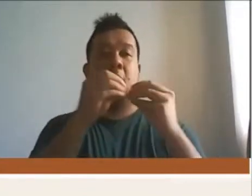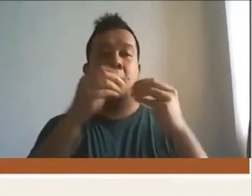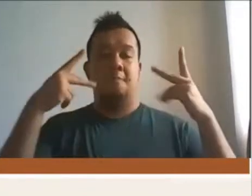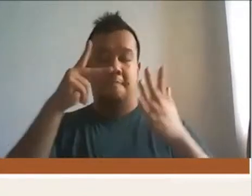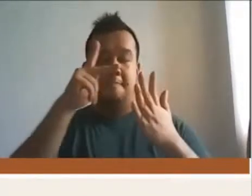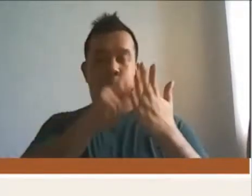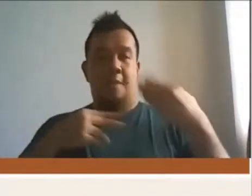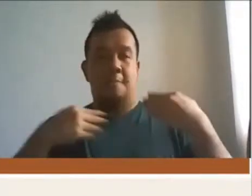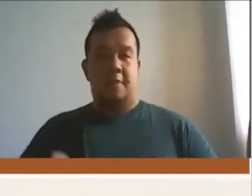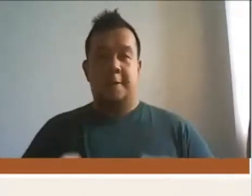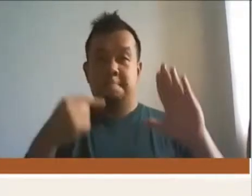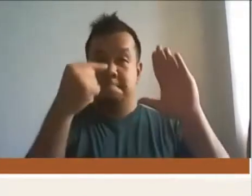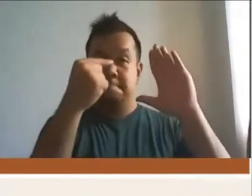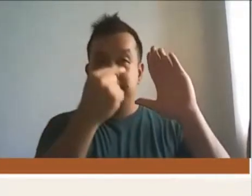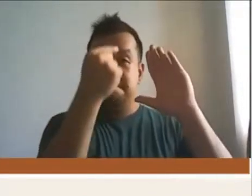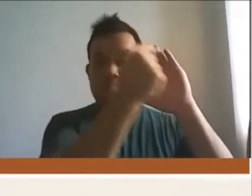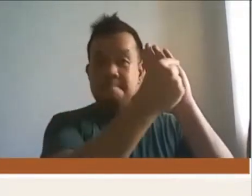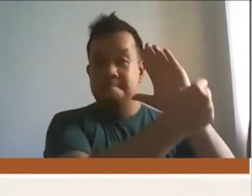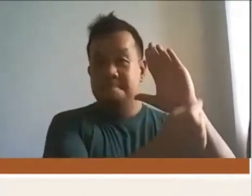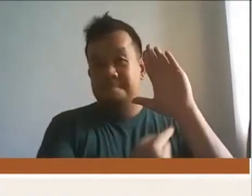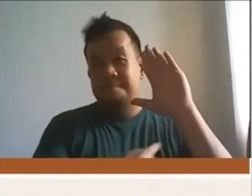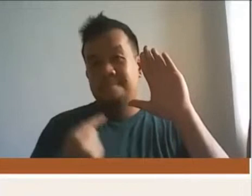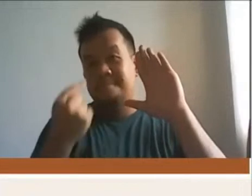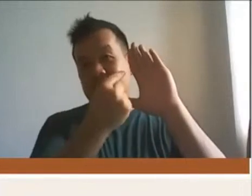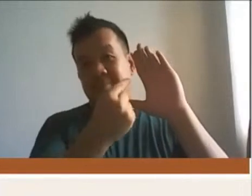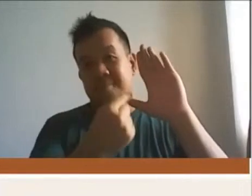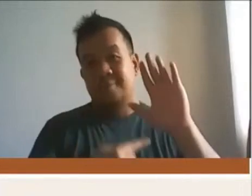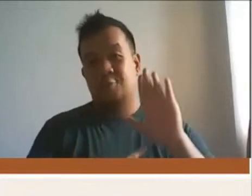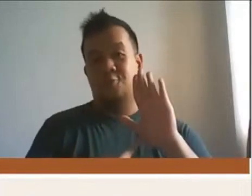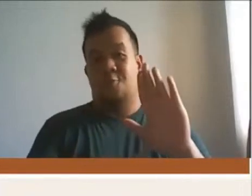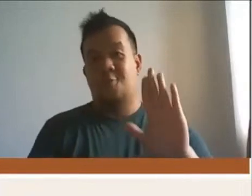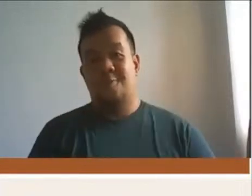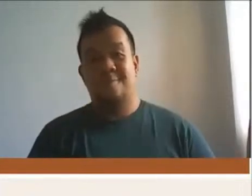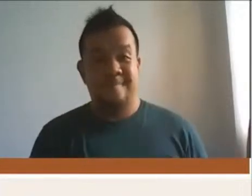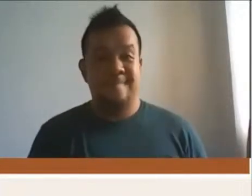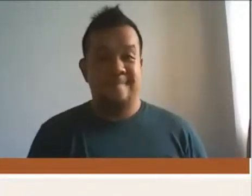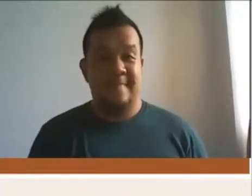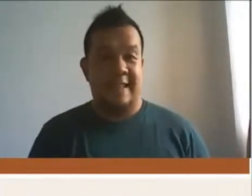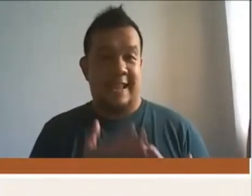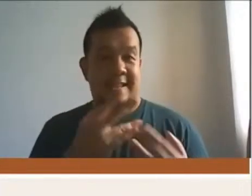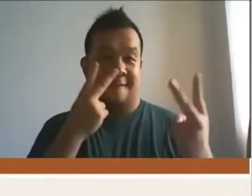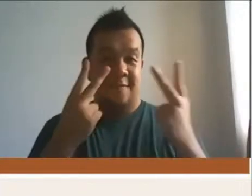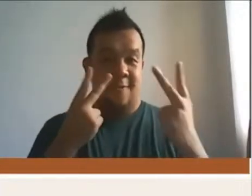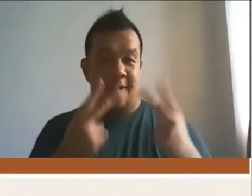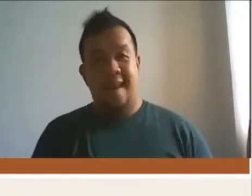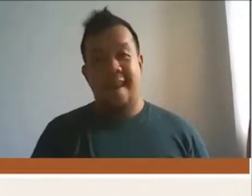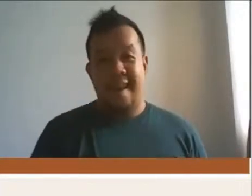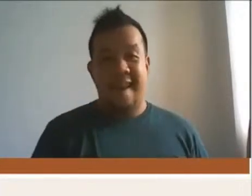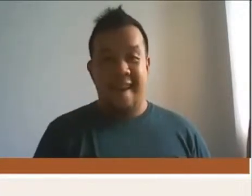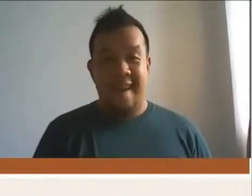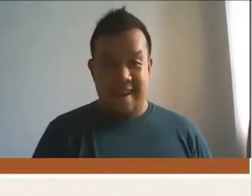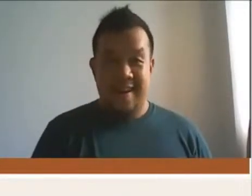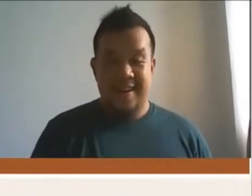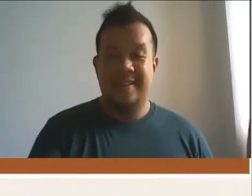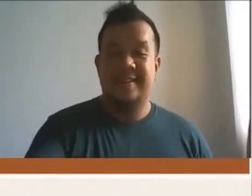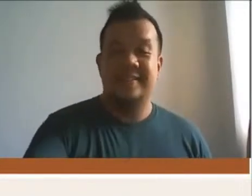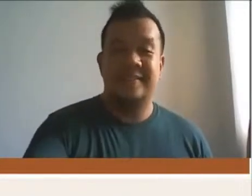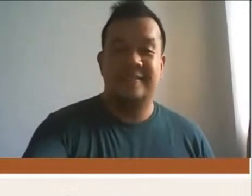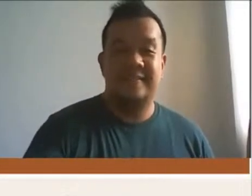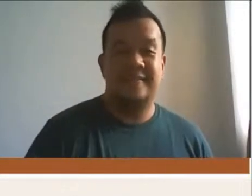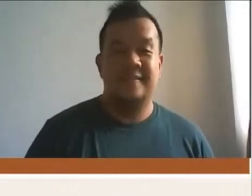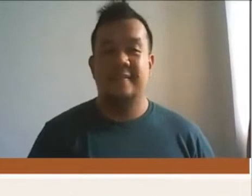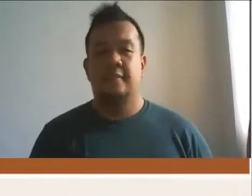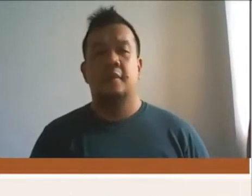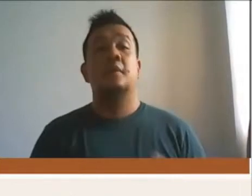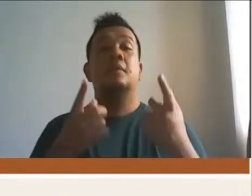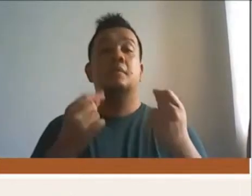where the deaf person can point to the body parts. You can also use calendars